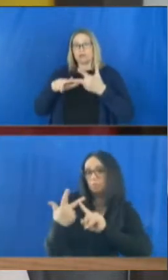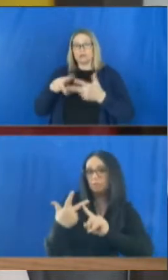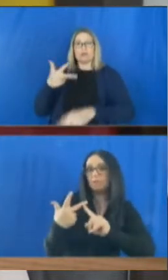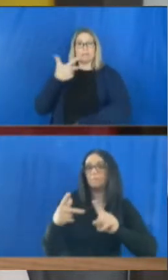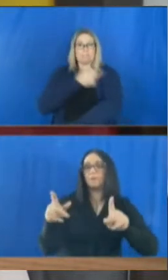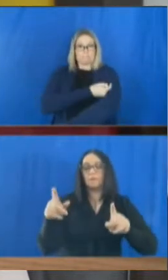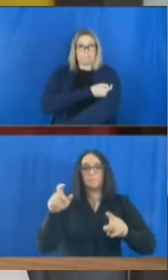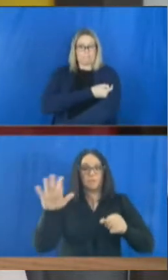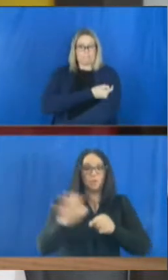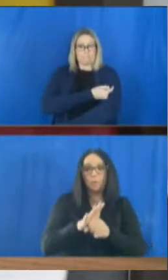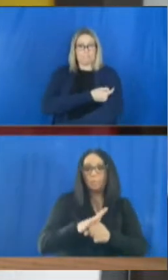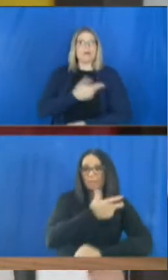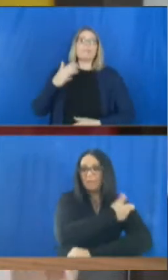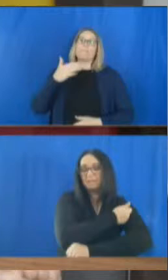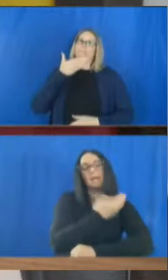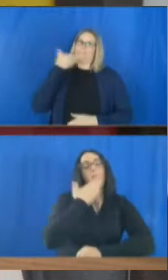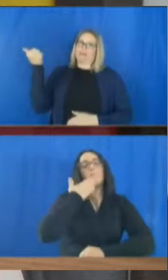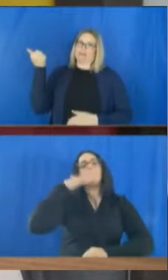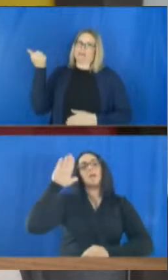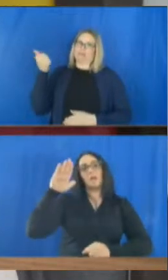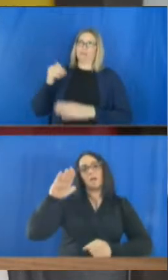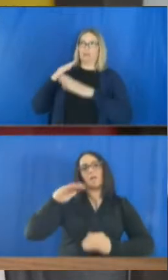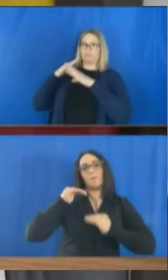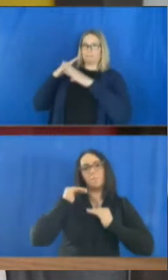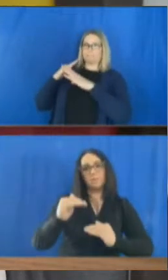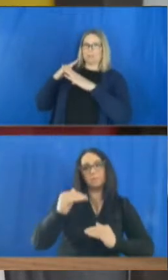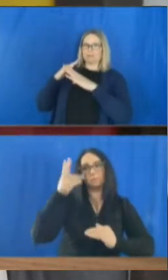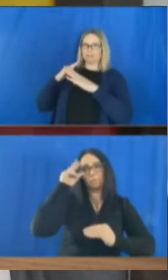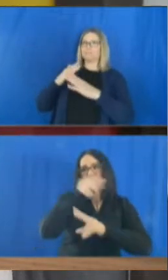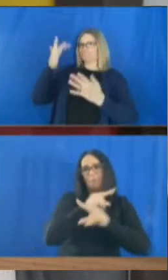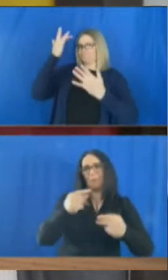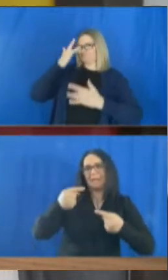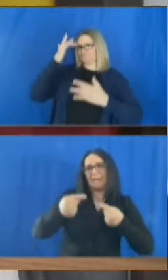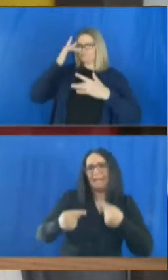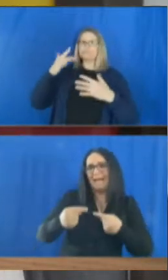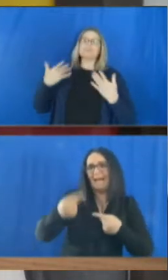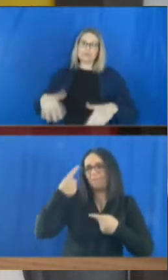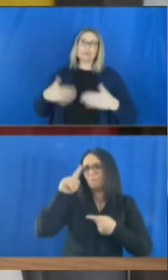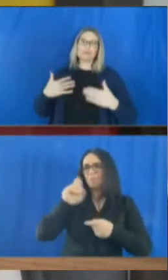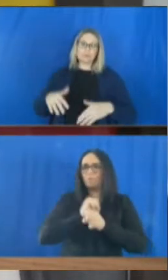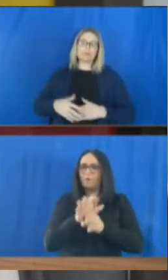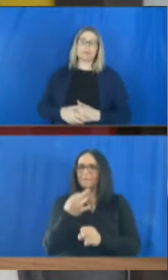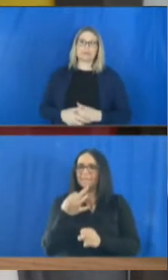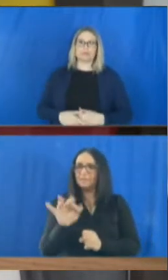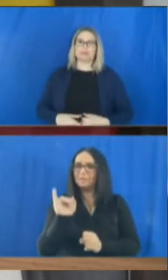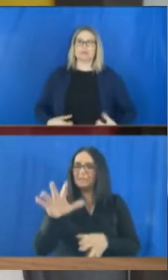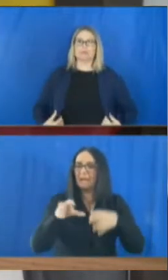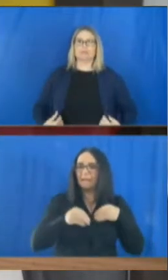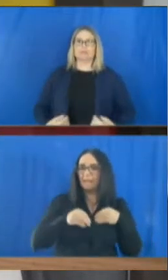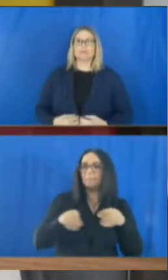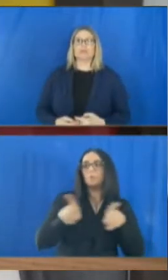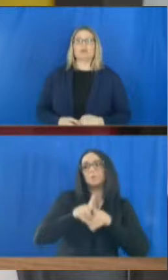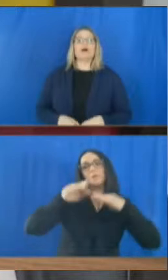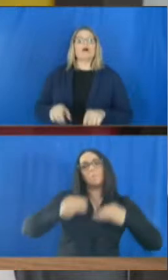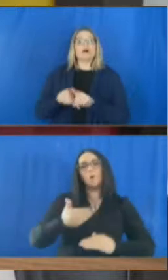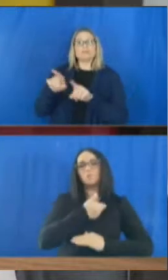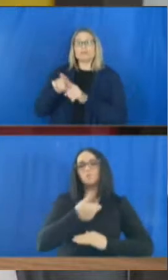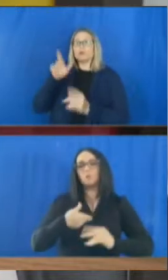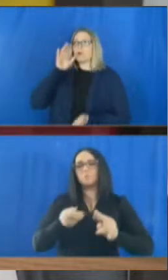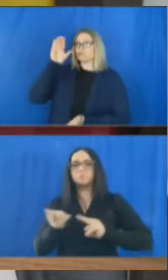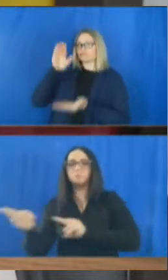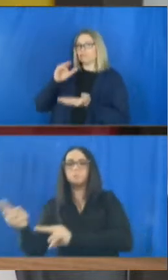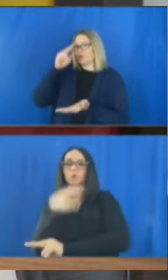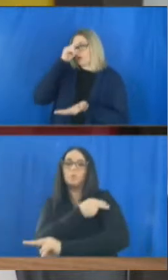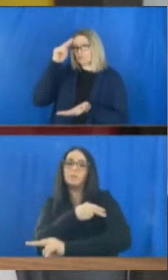and death, as well as reduced transmission of the virus. If we can carry on in the spirit of that New Brunswickers have shown over